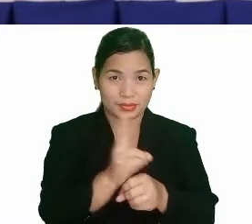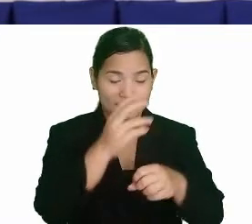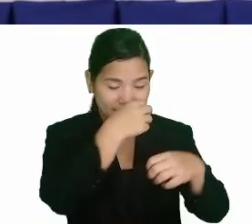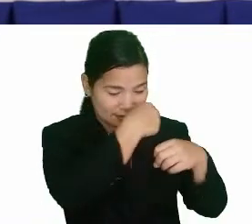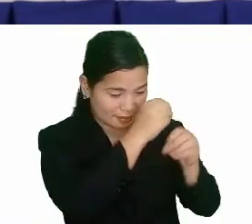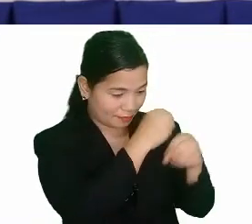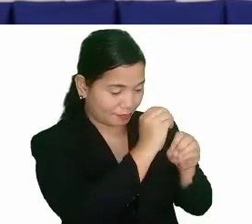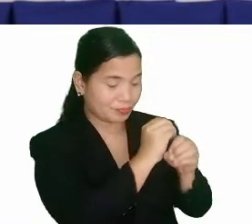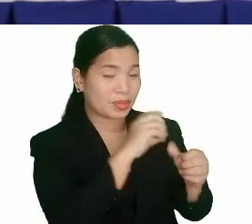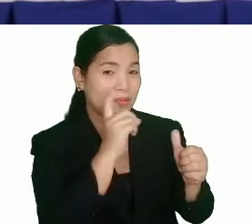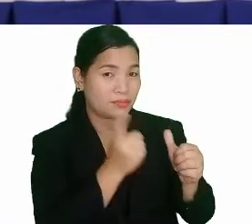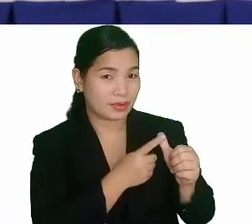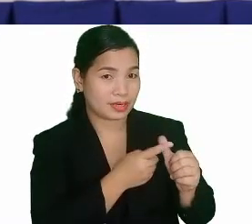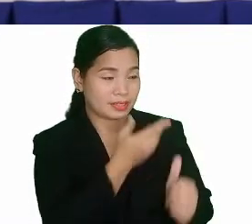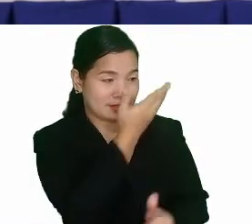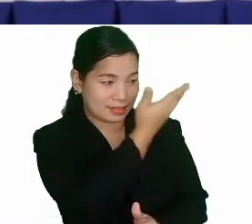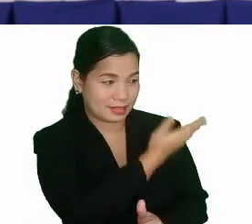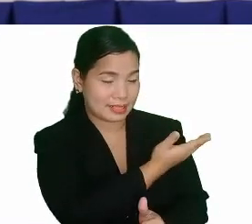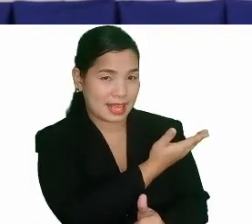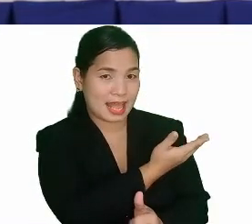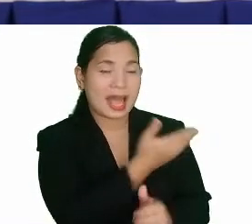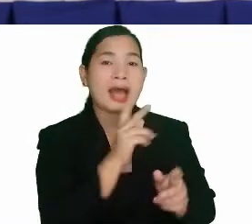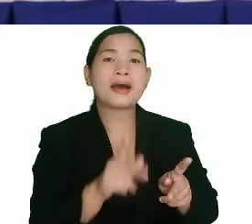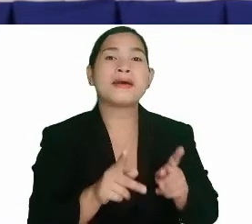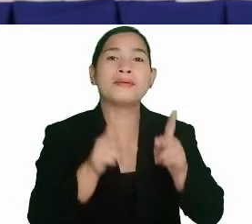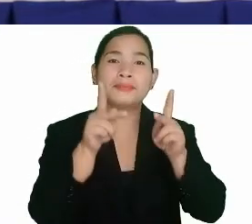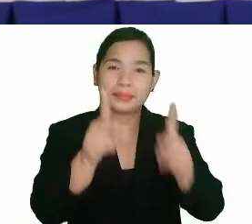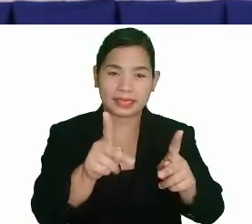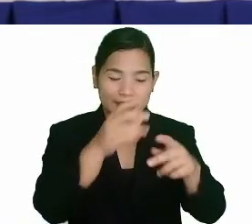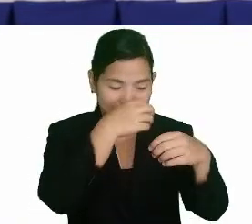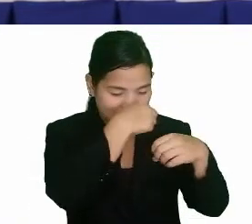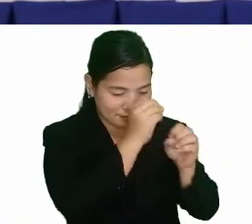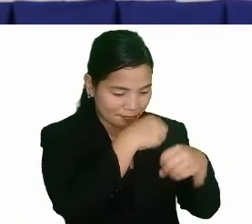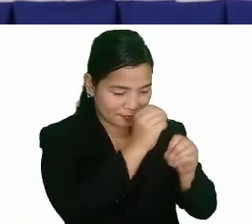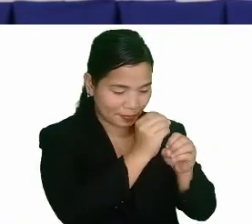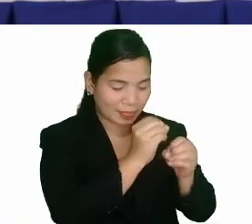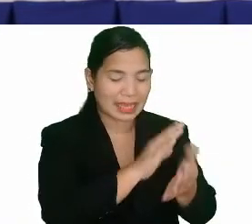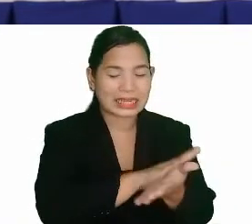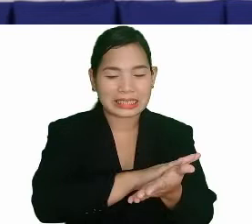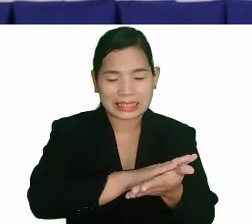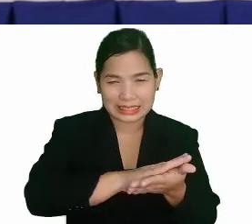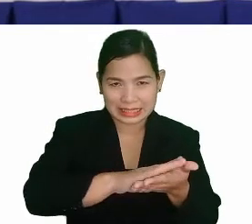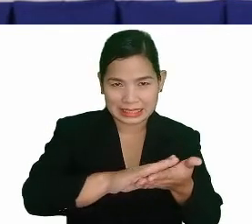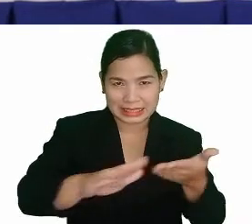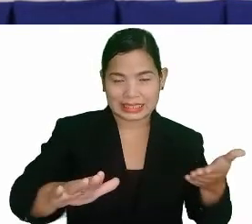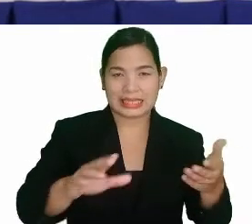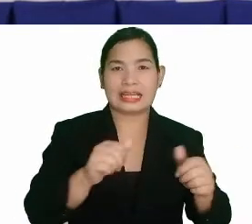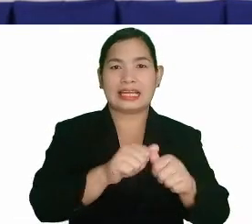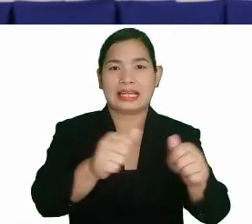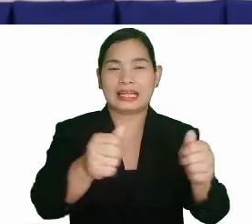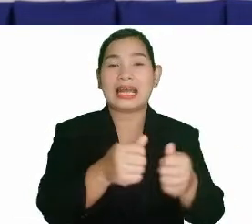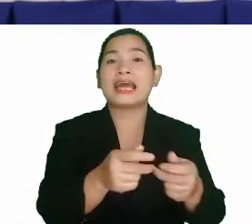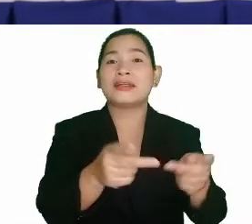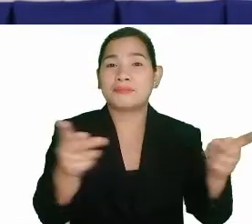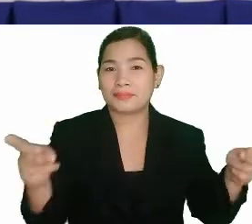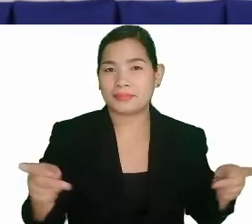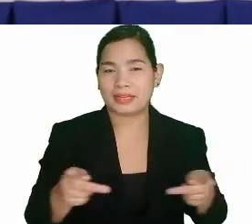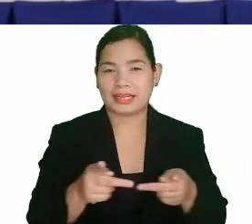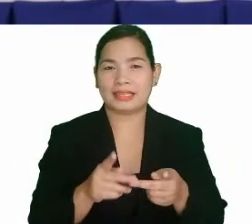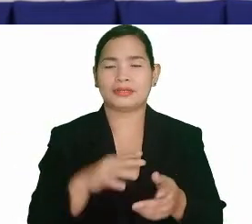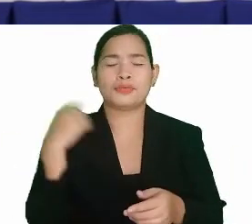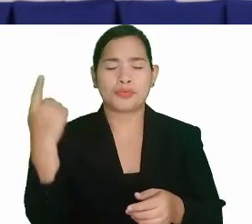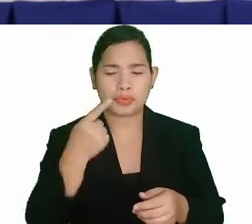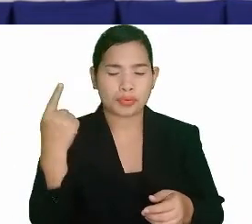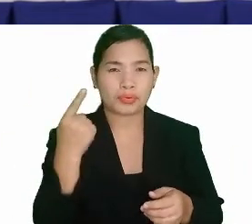First, place the microscope on a flat, sturdy, and clean surface. Always carry it